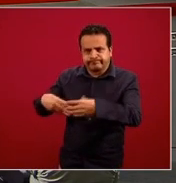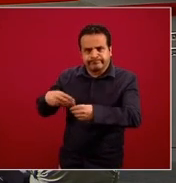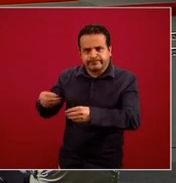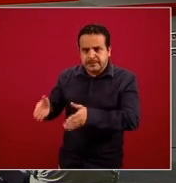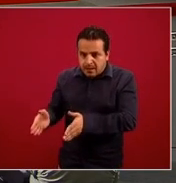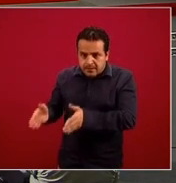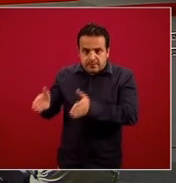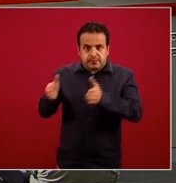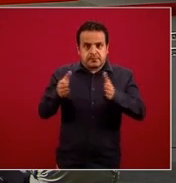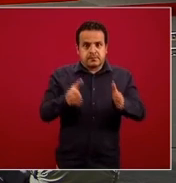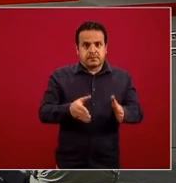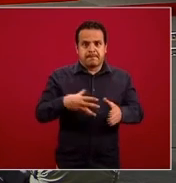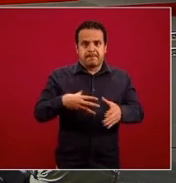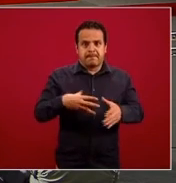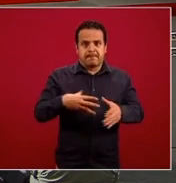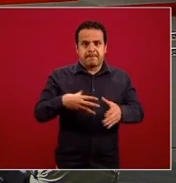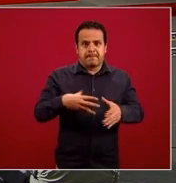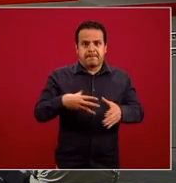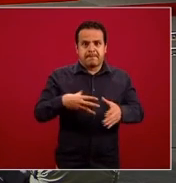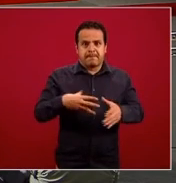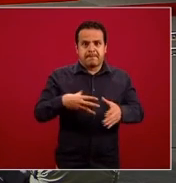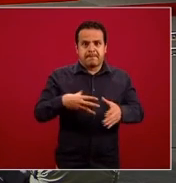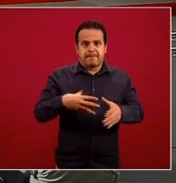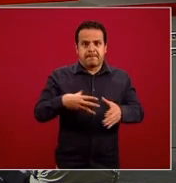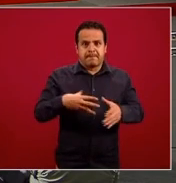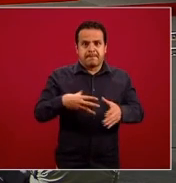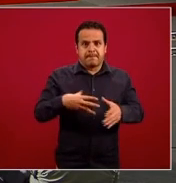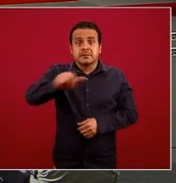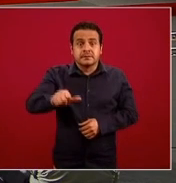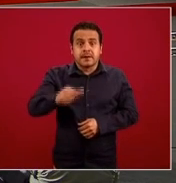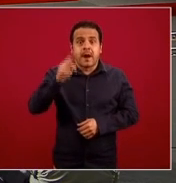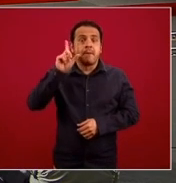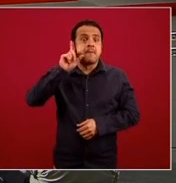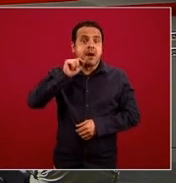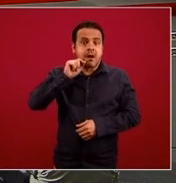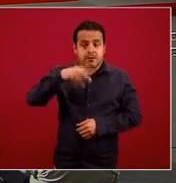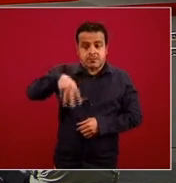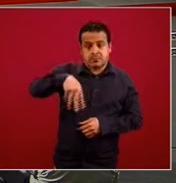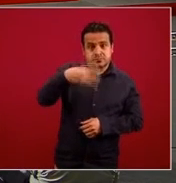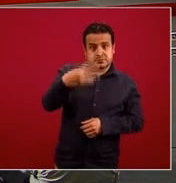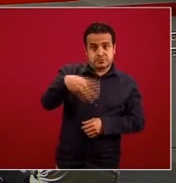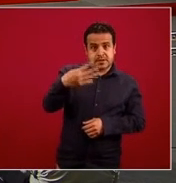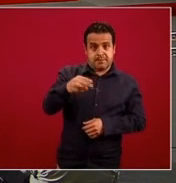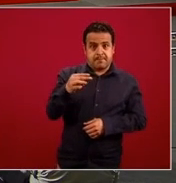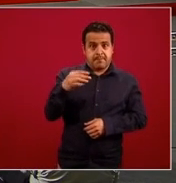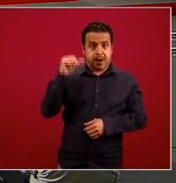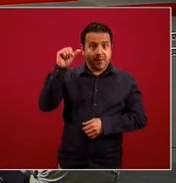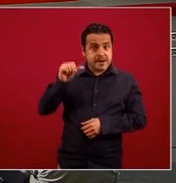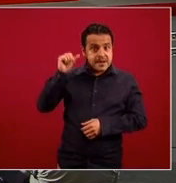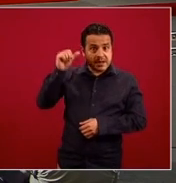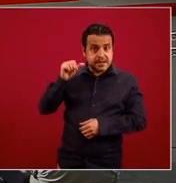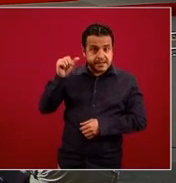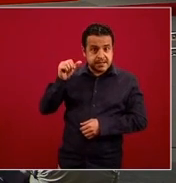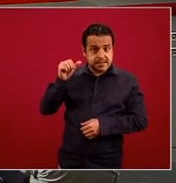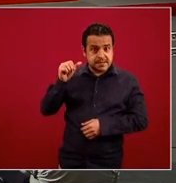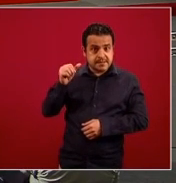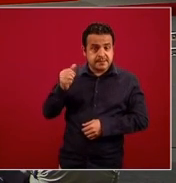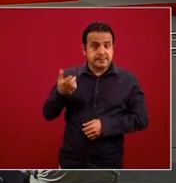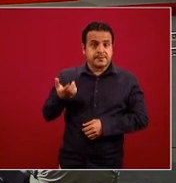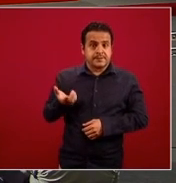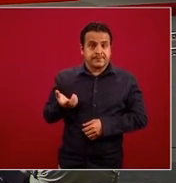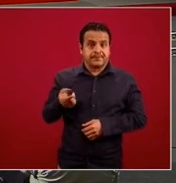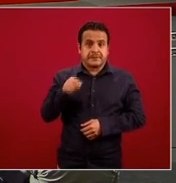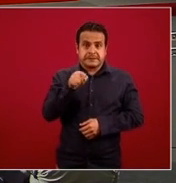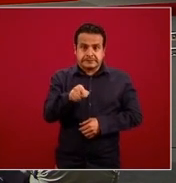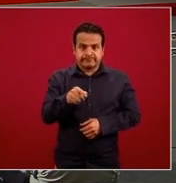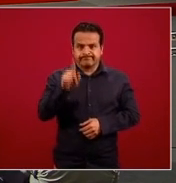do the transition between slow propagation and fast propagation. The